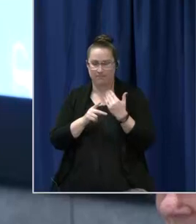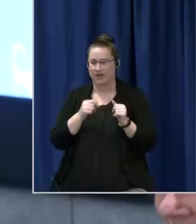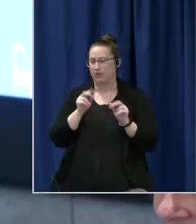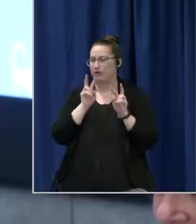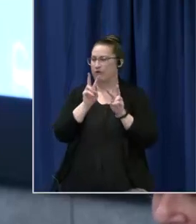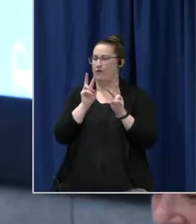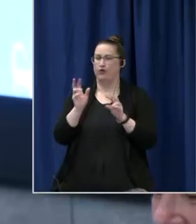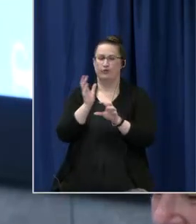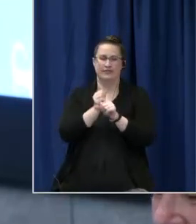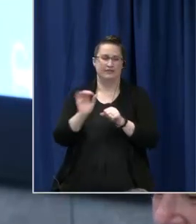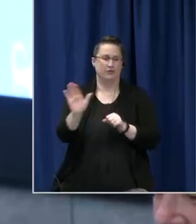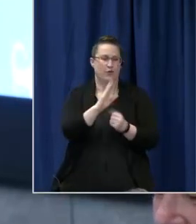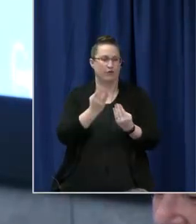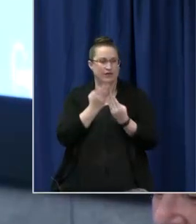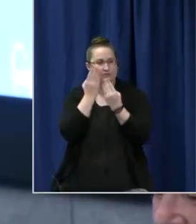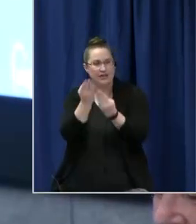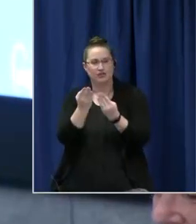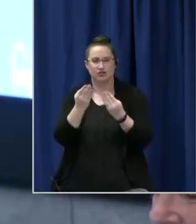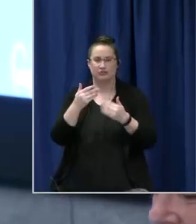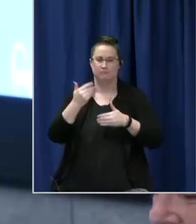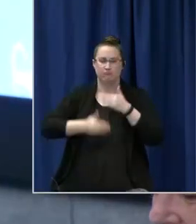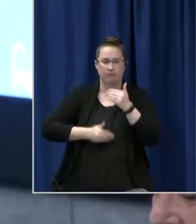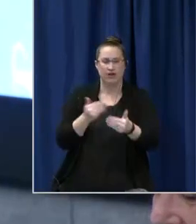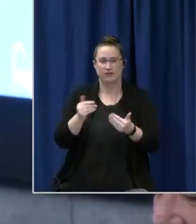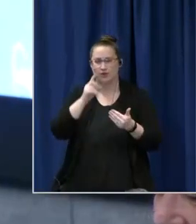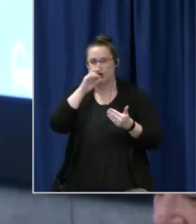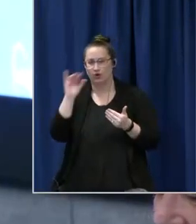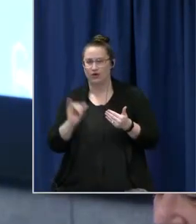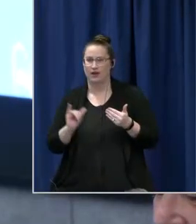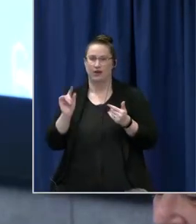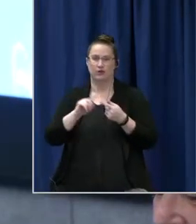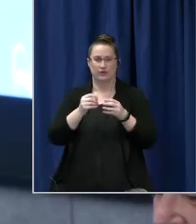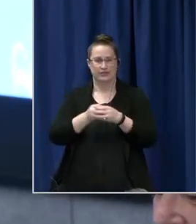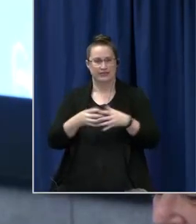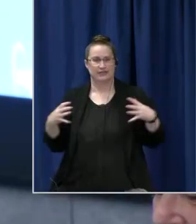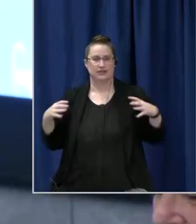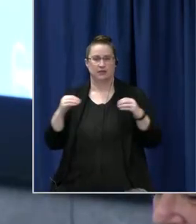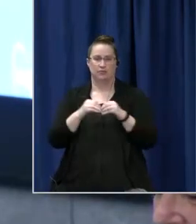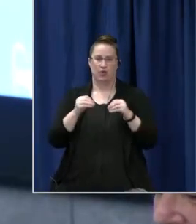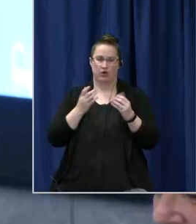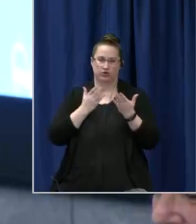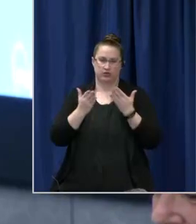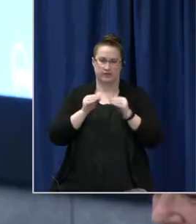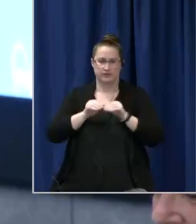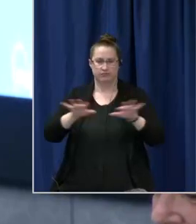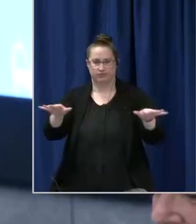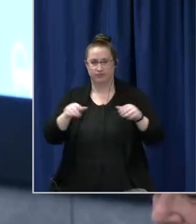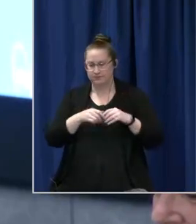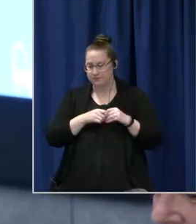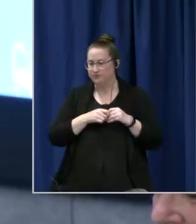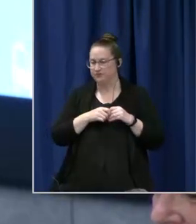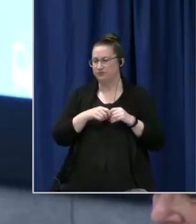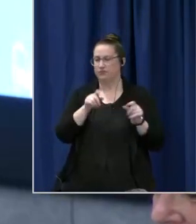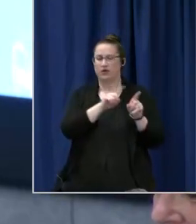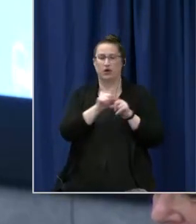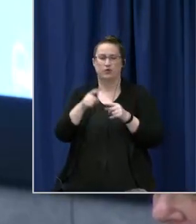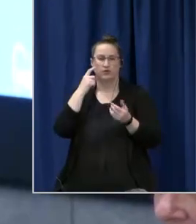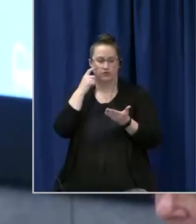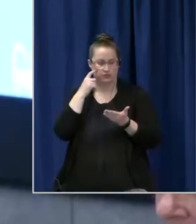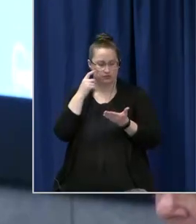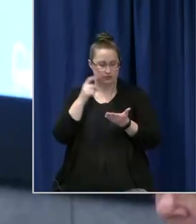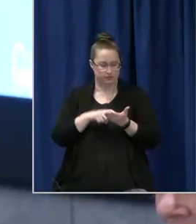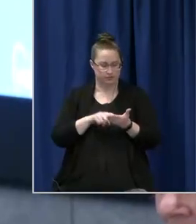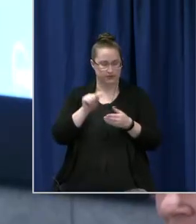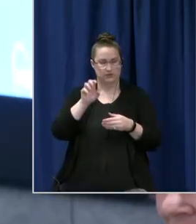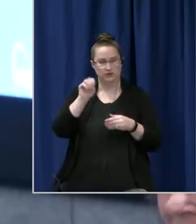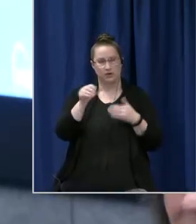your recommendations on steps that can be taken to expand the reach of this important service. I'd like to recognize Tom, who led the